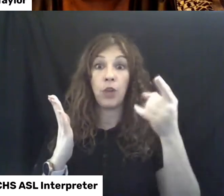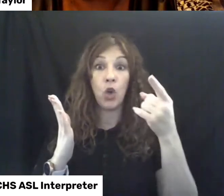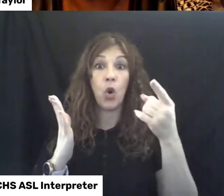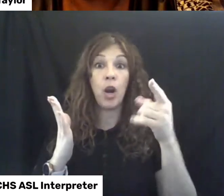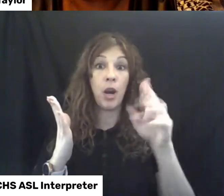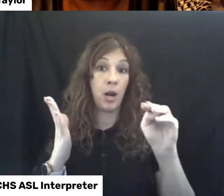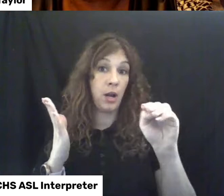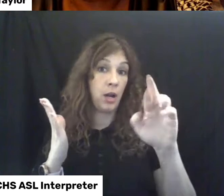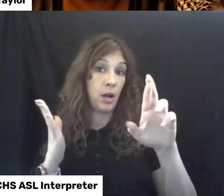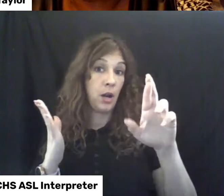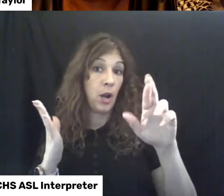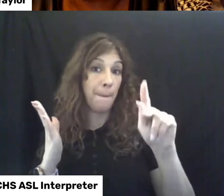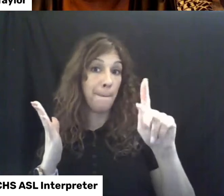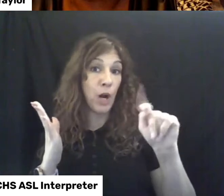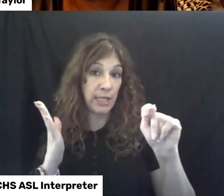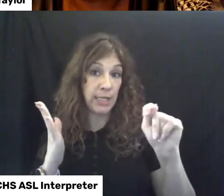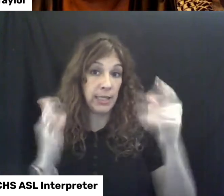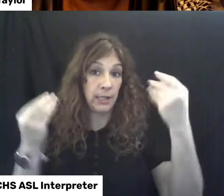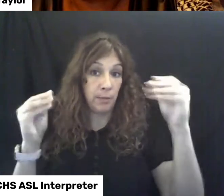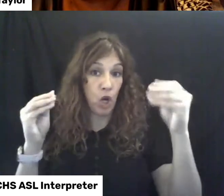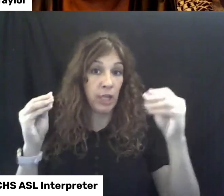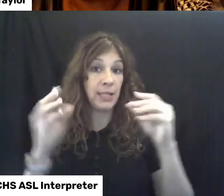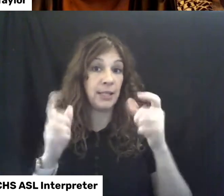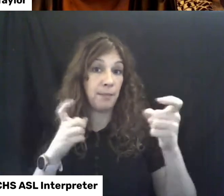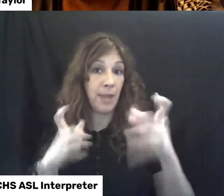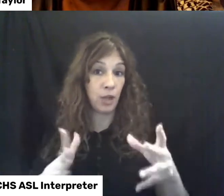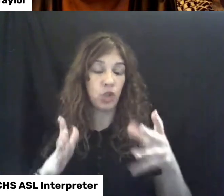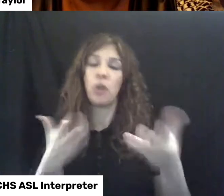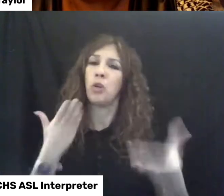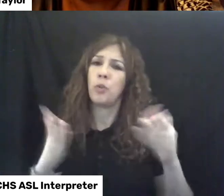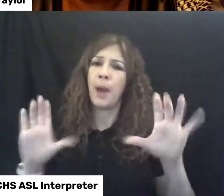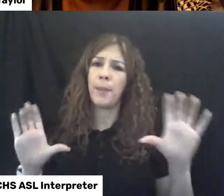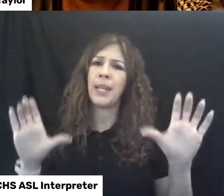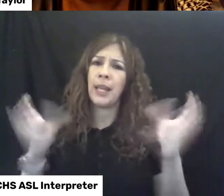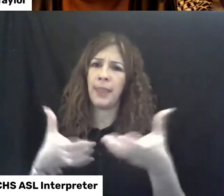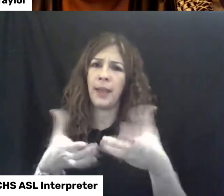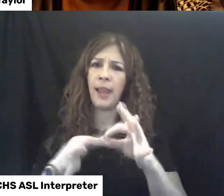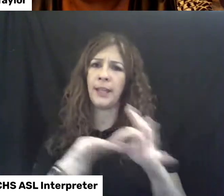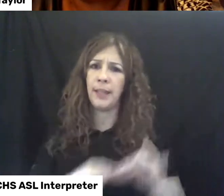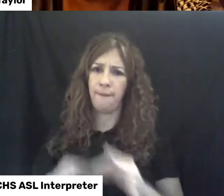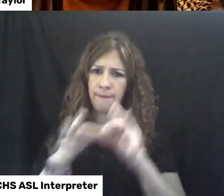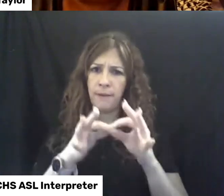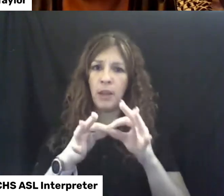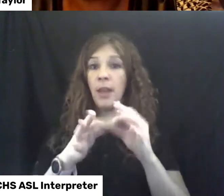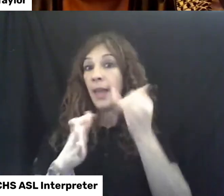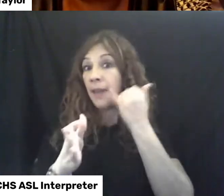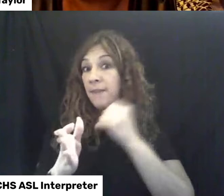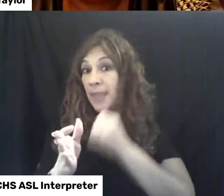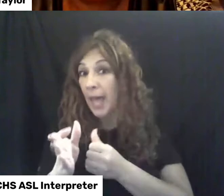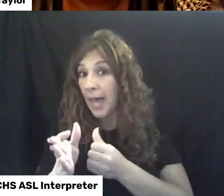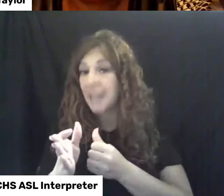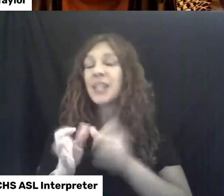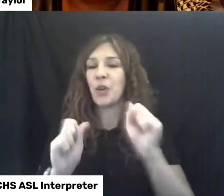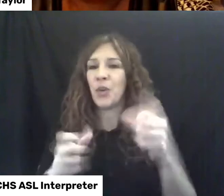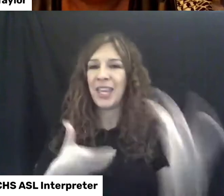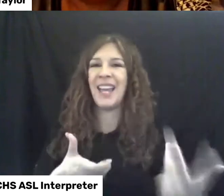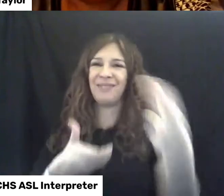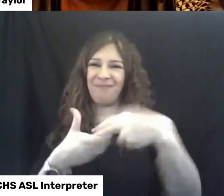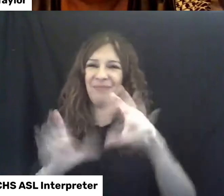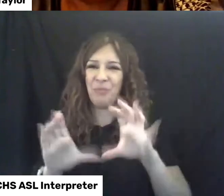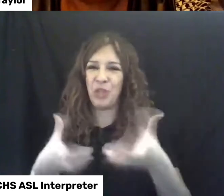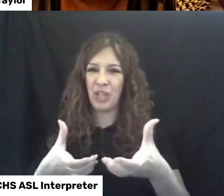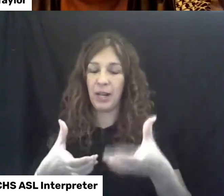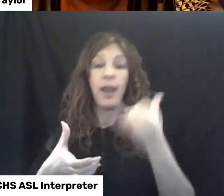you're probably in the collective, and if you're not, let us know. We'll get you looped in. But if you're not a part of the